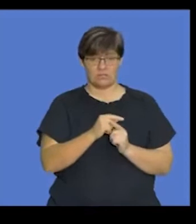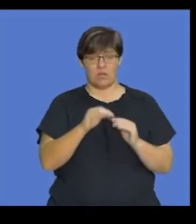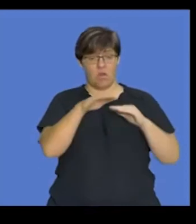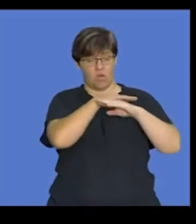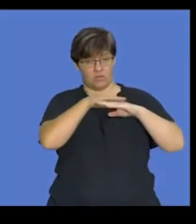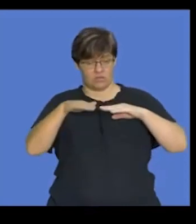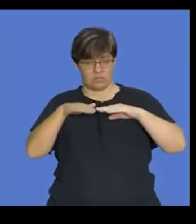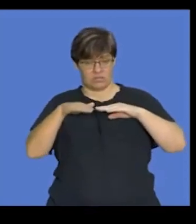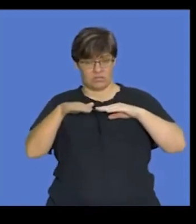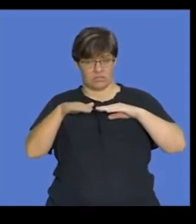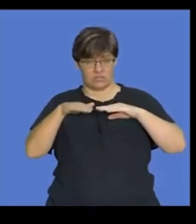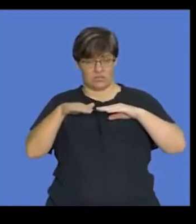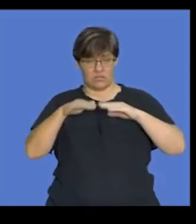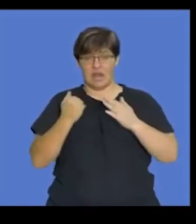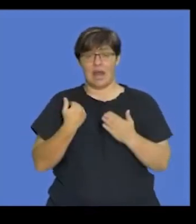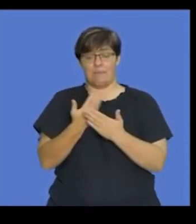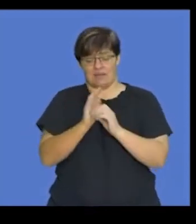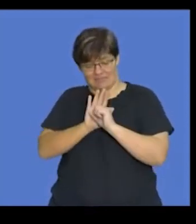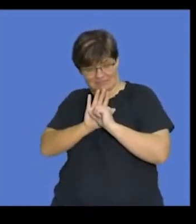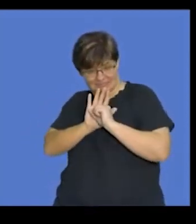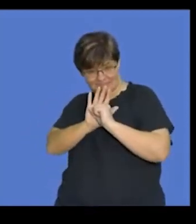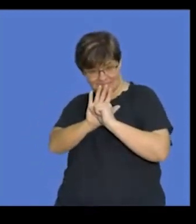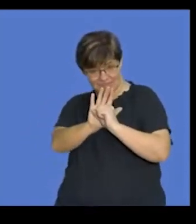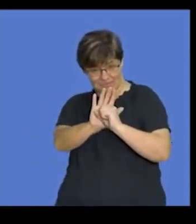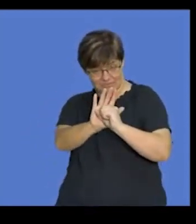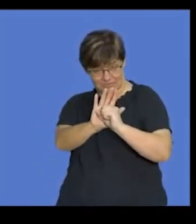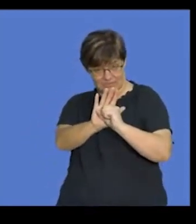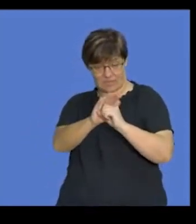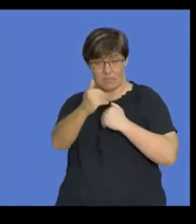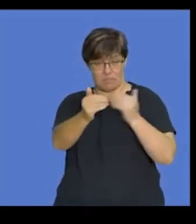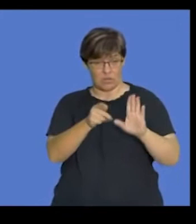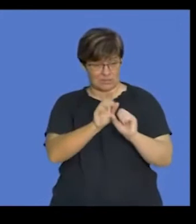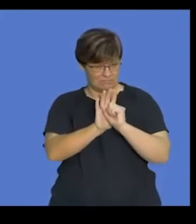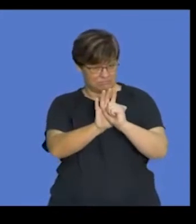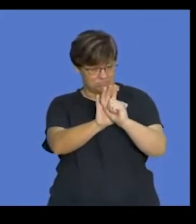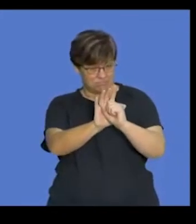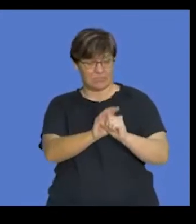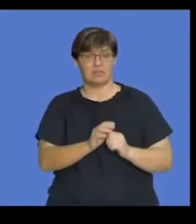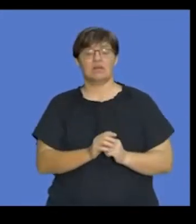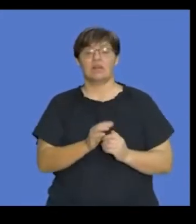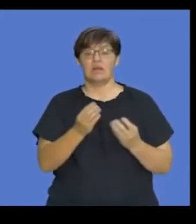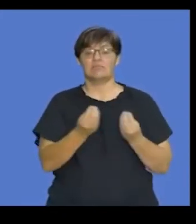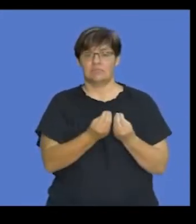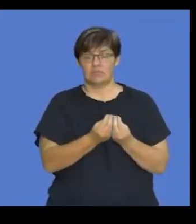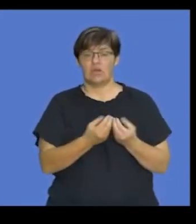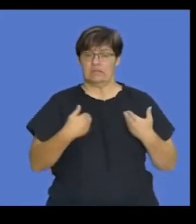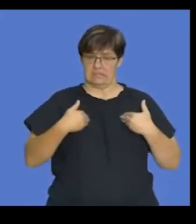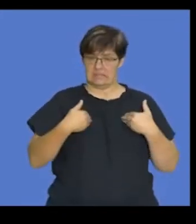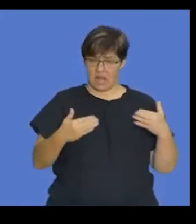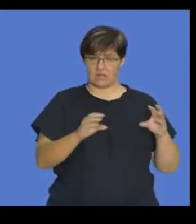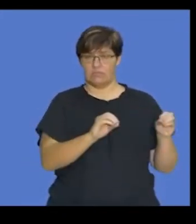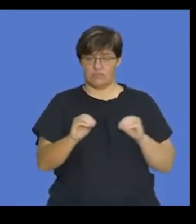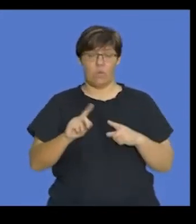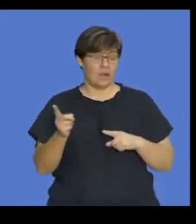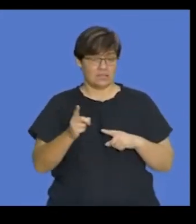applied force, so like the man pushing the box, for an object that starts to move on a rough surface. So